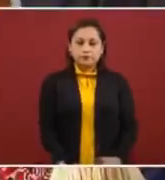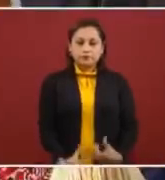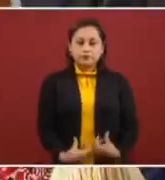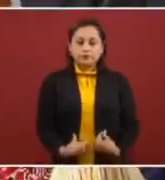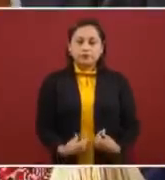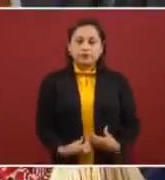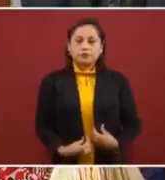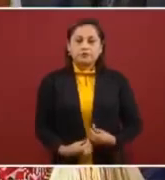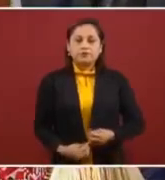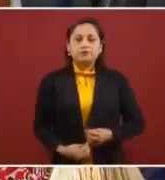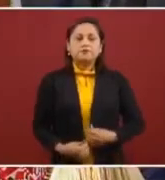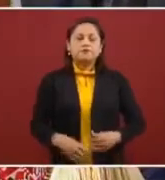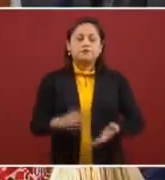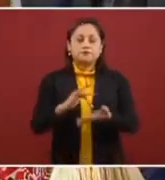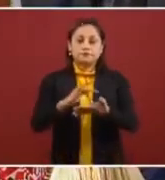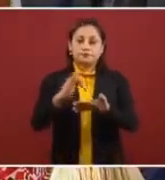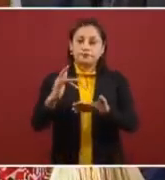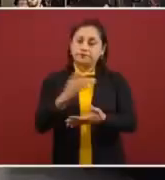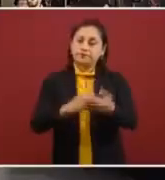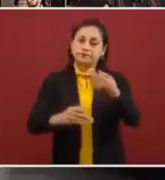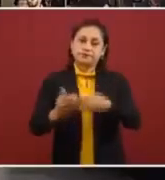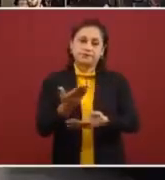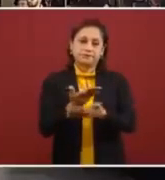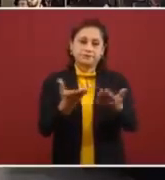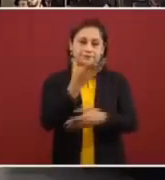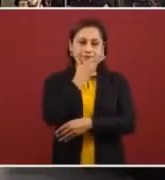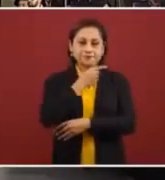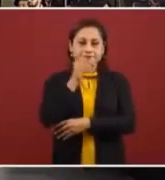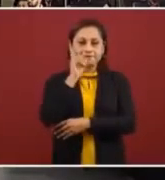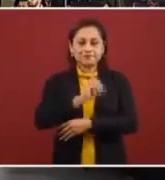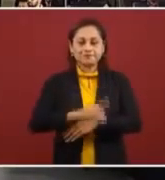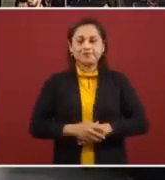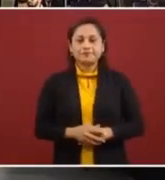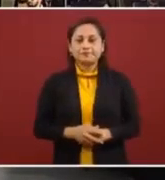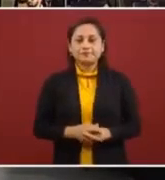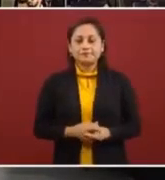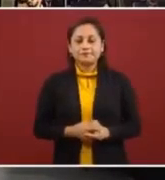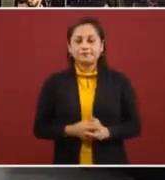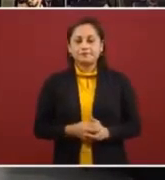Muchas gracias a todos y todas. Thank you all.